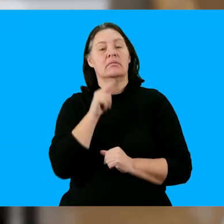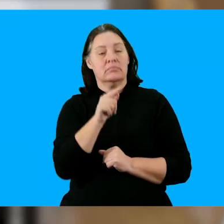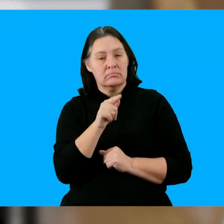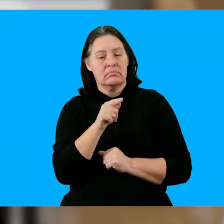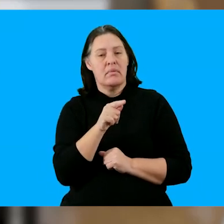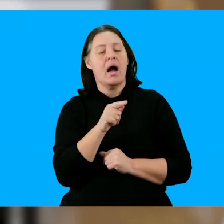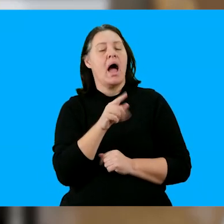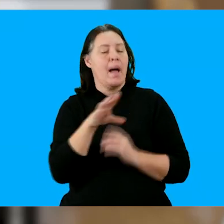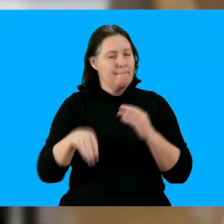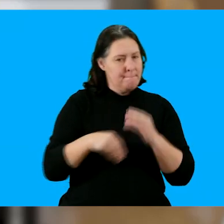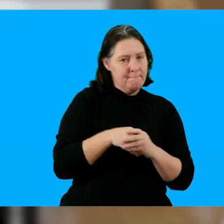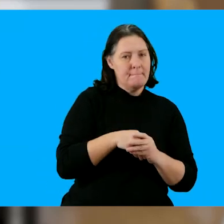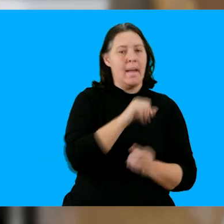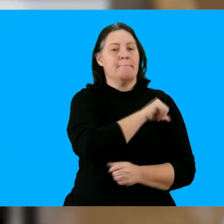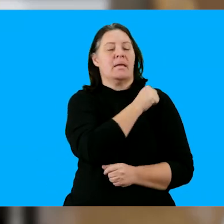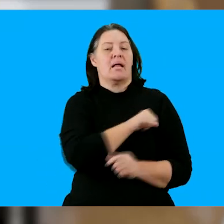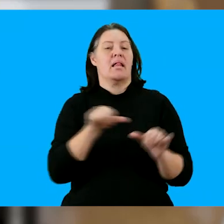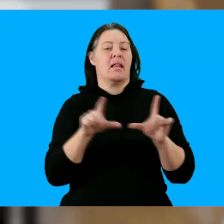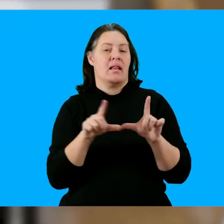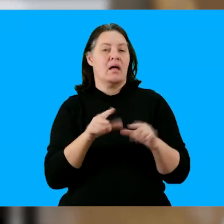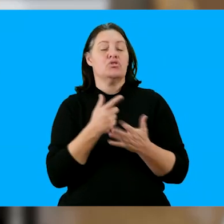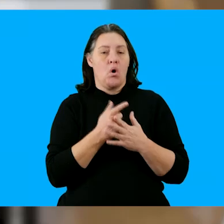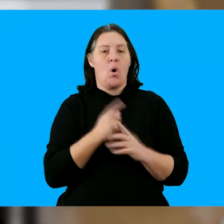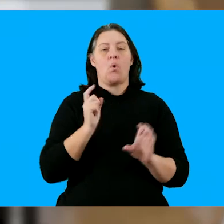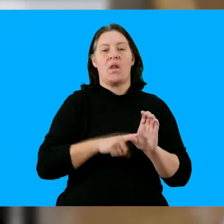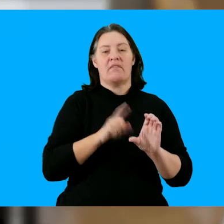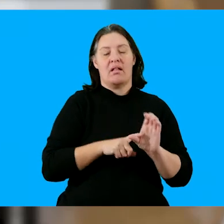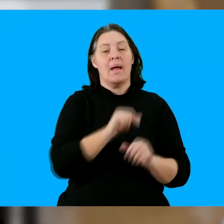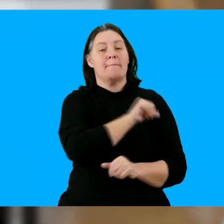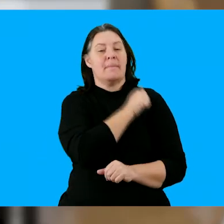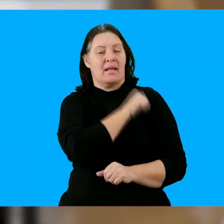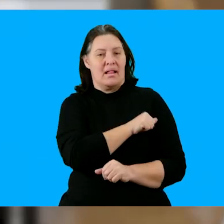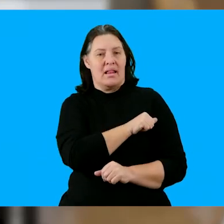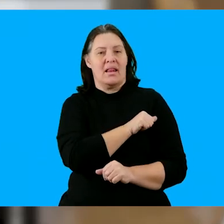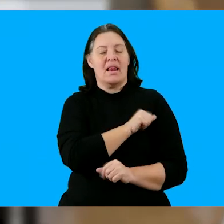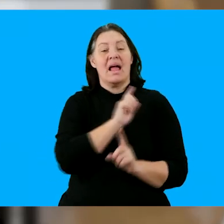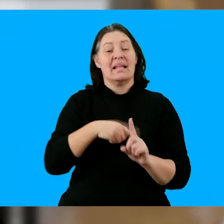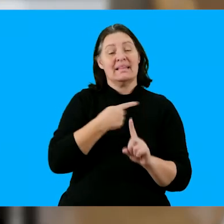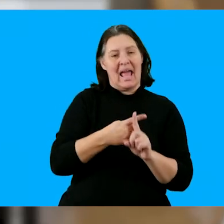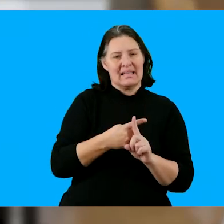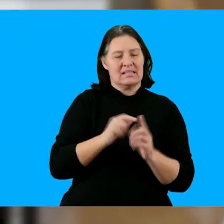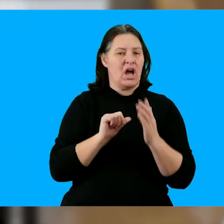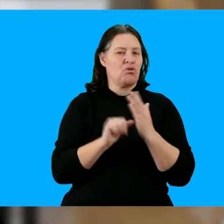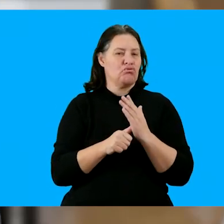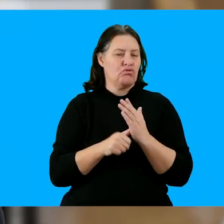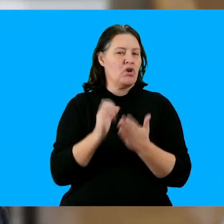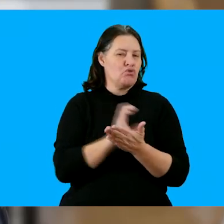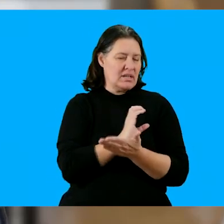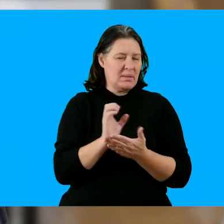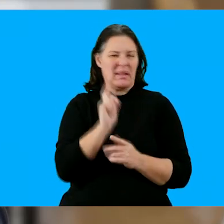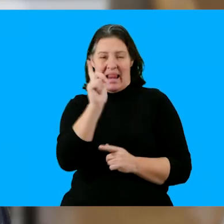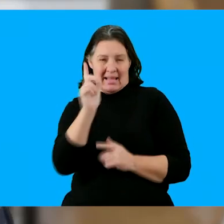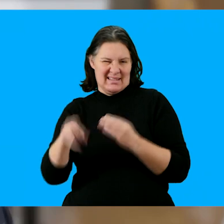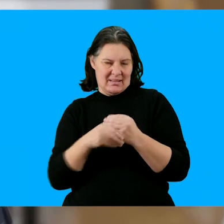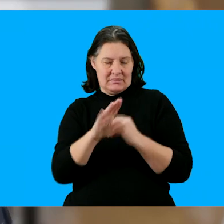this lady belongs to a medical aid as well. So therefore, she will qualify for the medical aid tax credit, but we'll deal with that